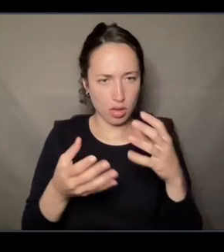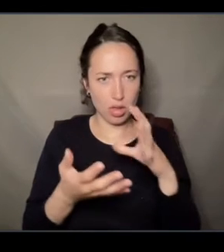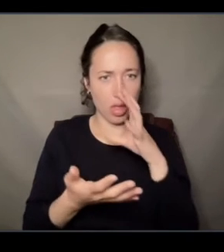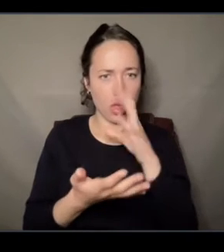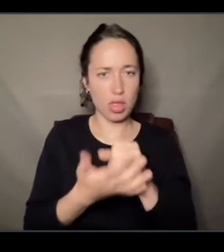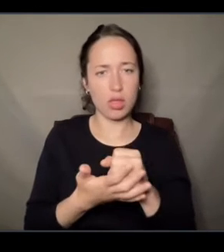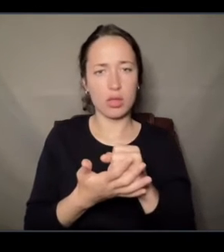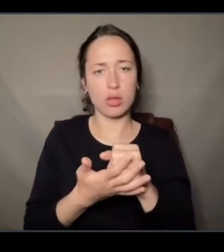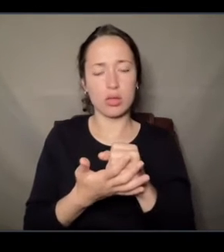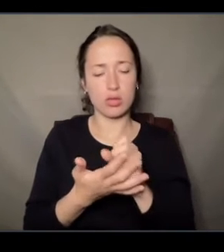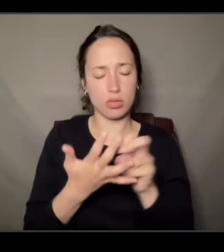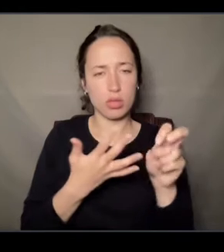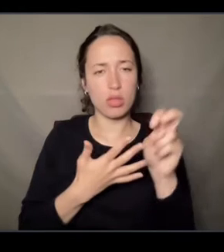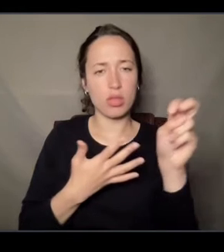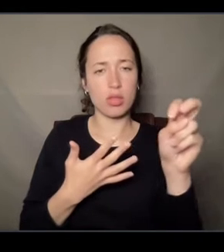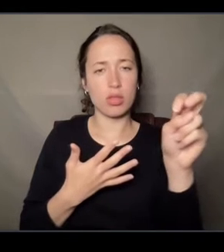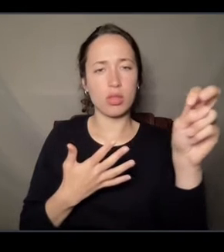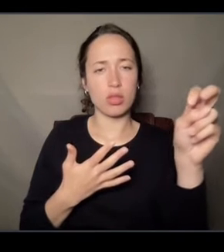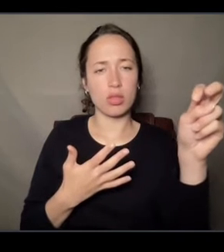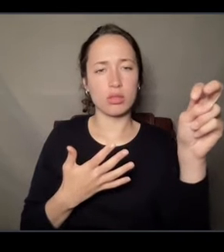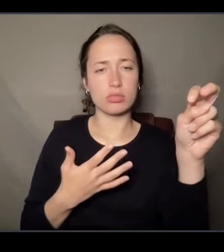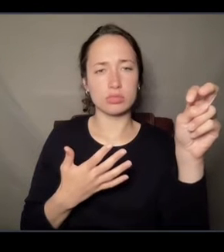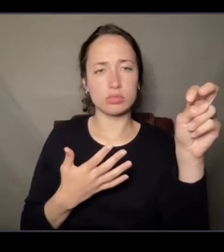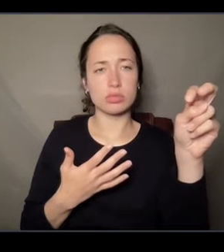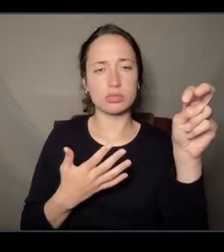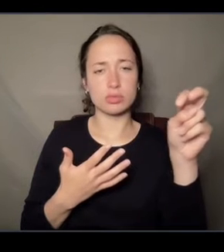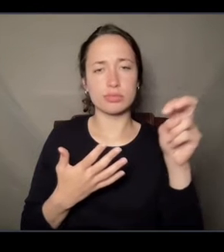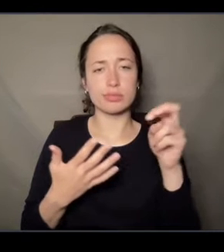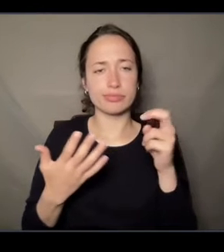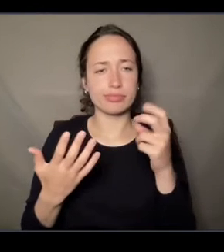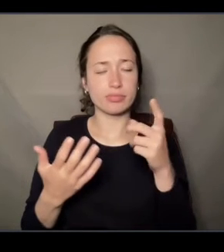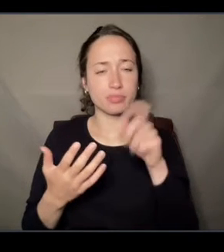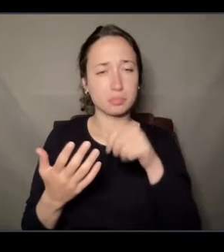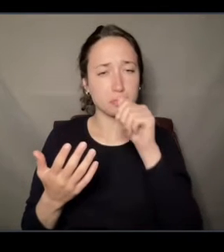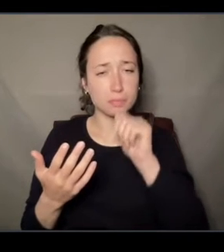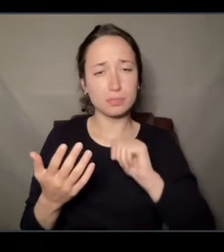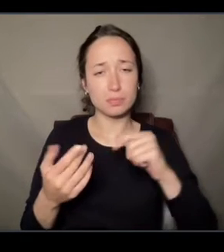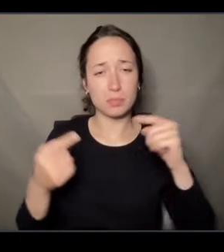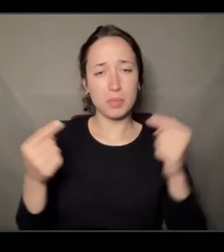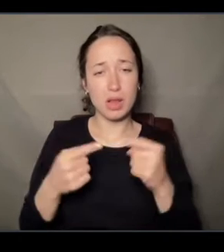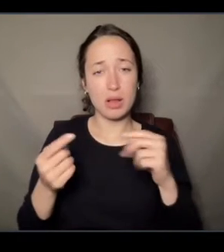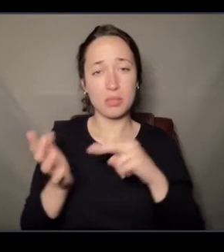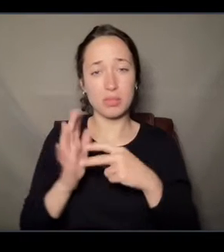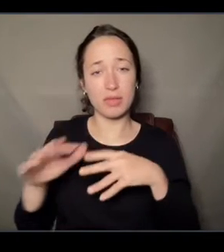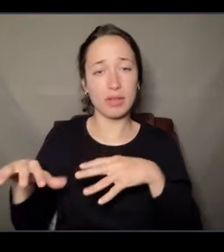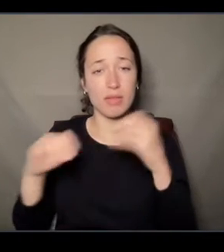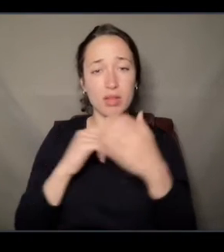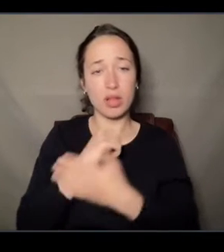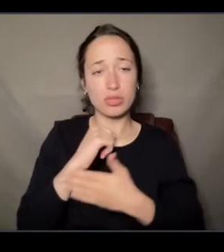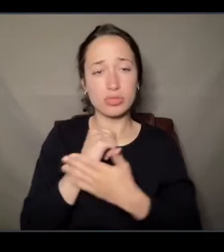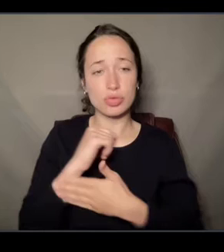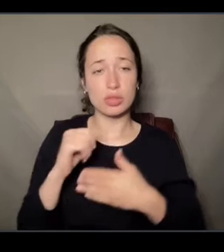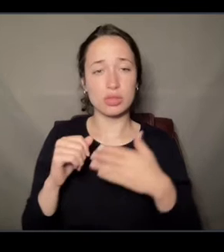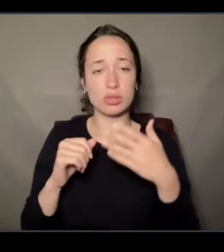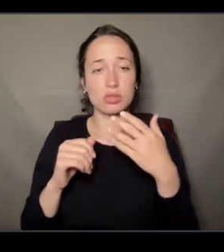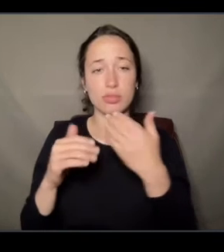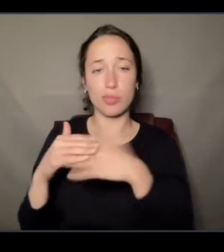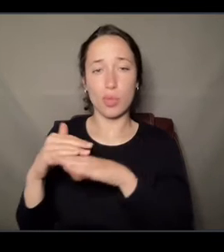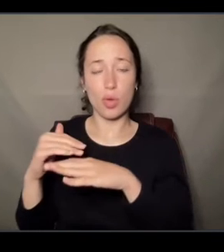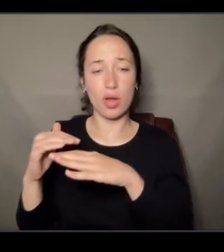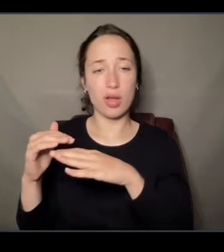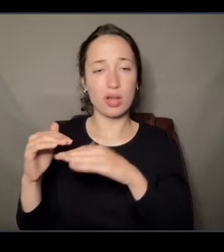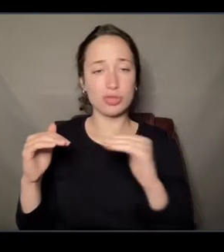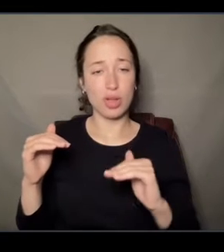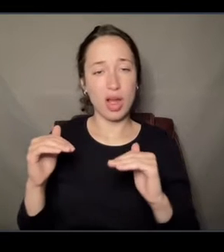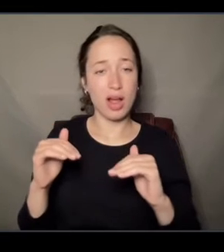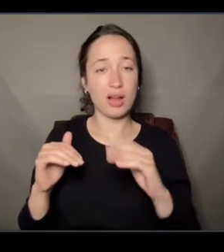my attention and took me on a journey. You had to endure the pain of having your country of birth as a child,